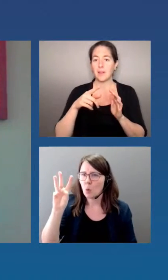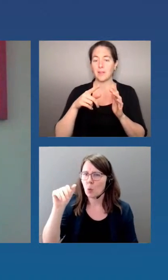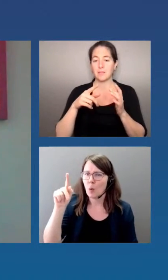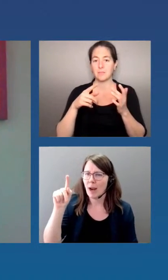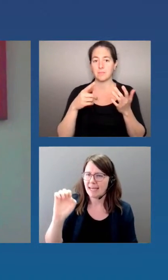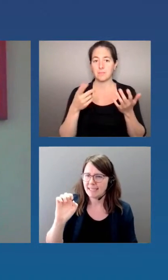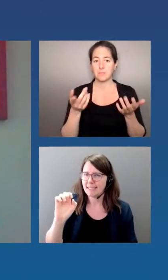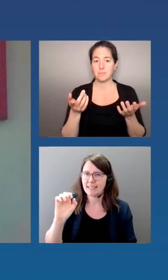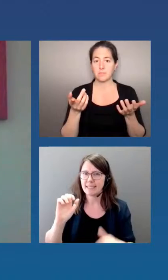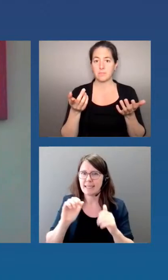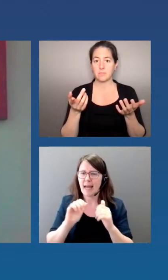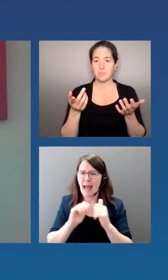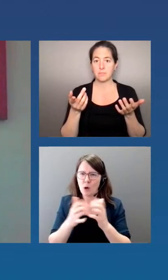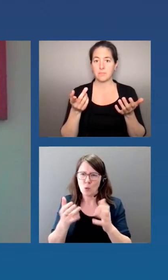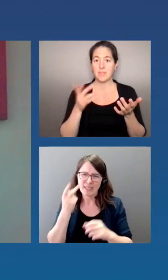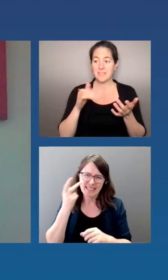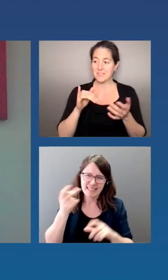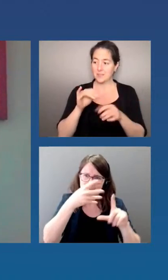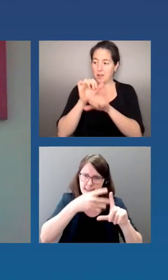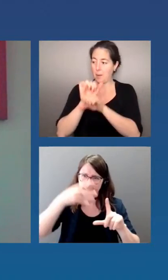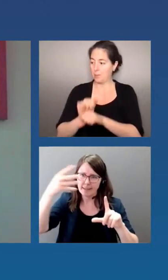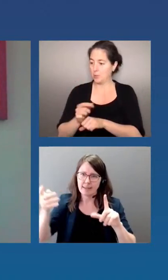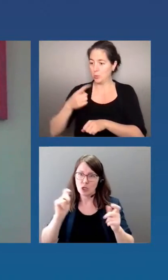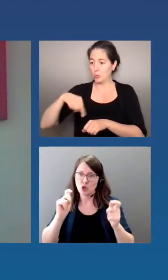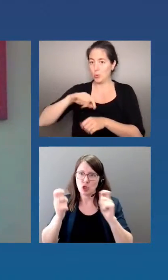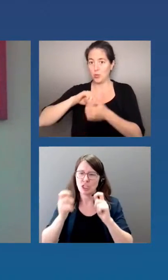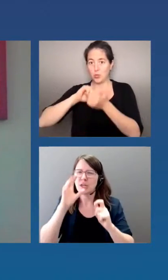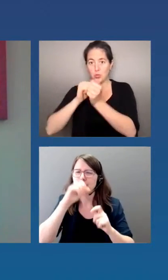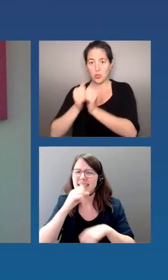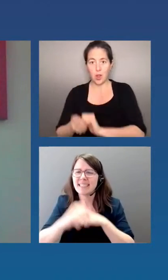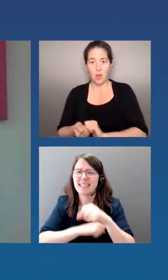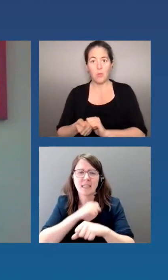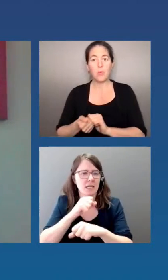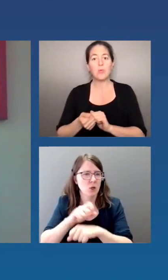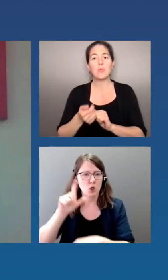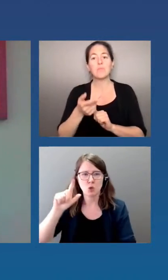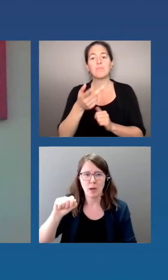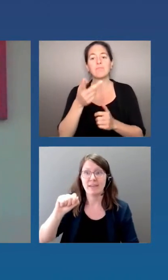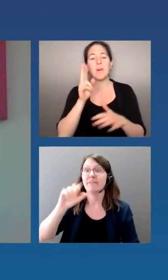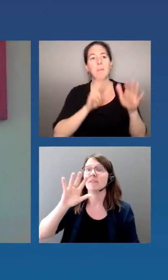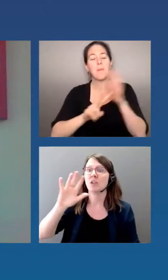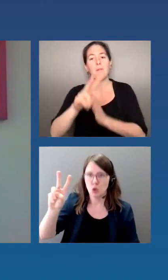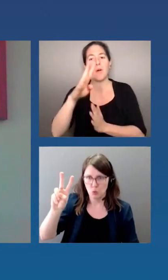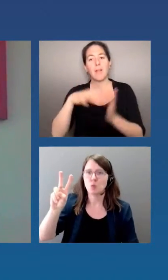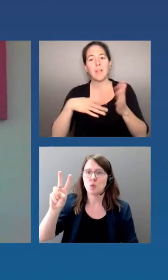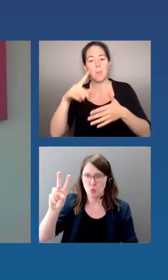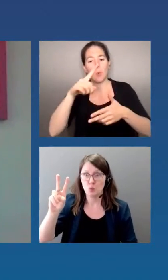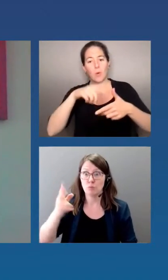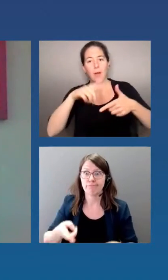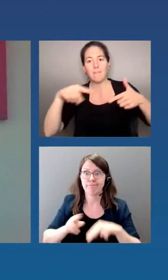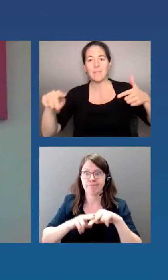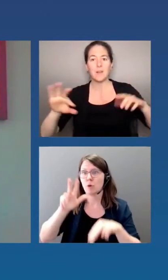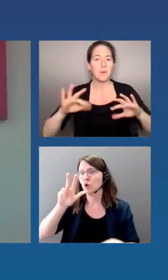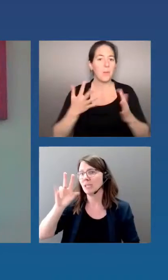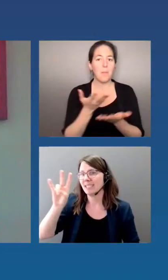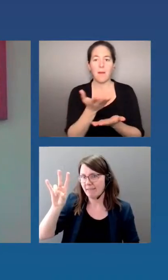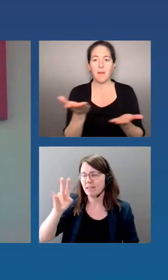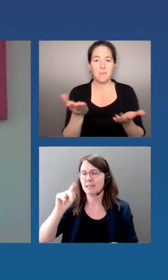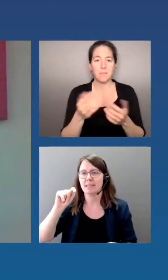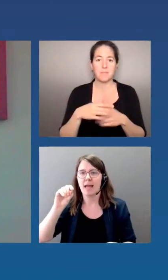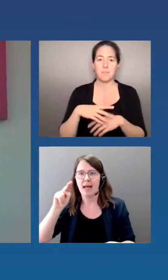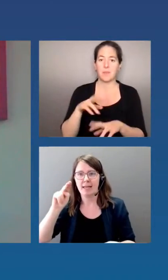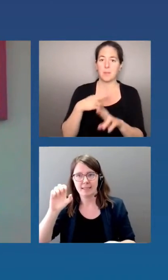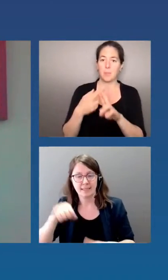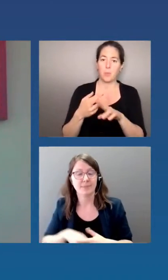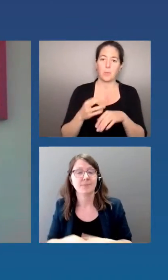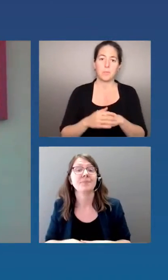Yep, so you are correct. So that is based on, at this juncture of the solid waste master planning process, those projections were developed